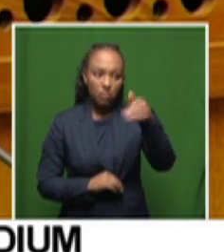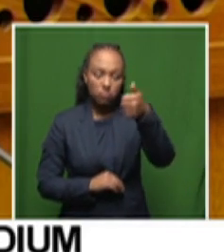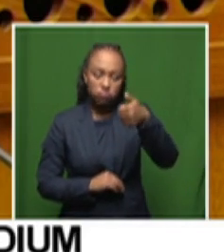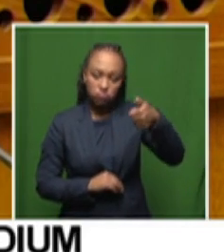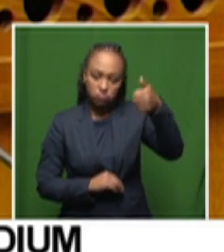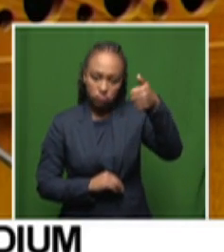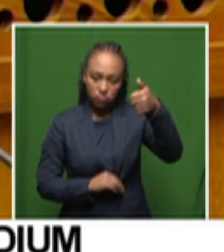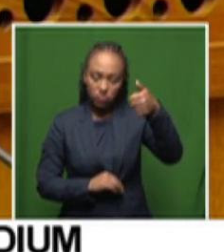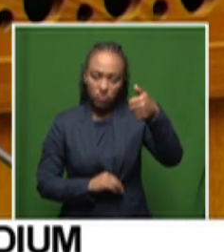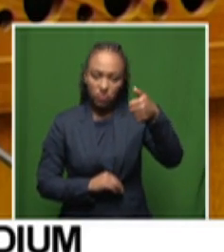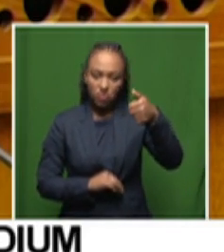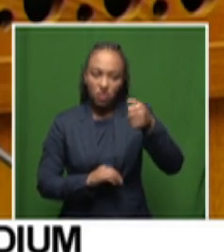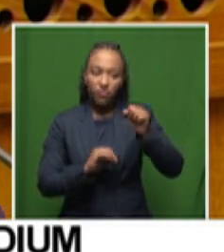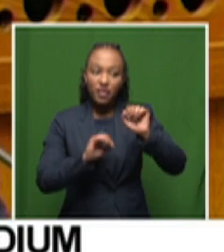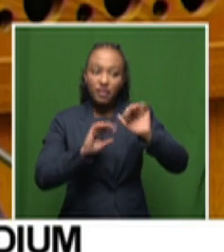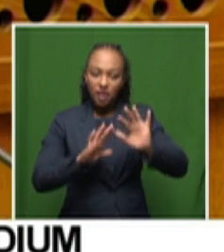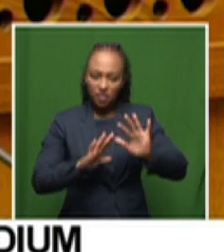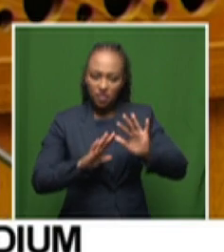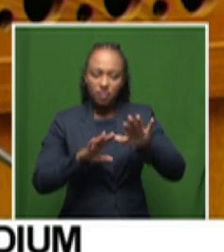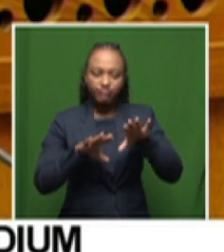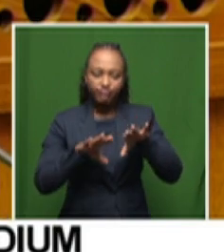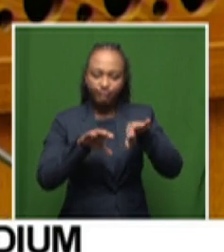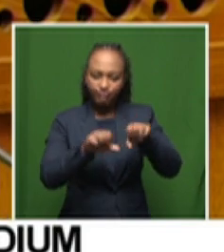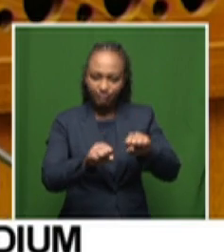the 10th one,